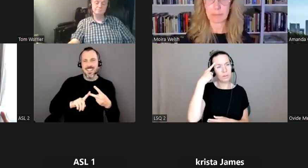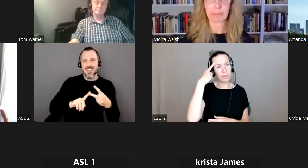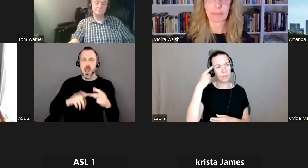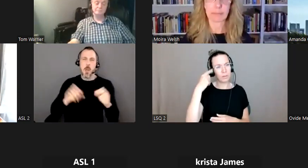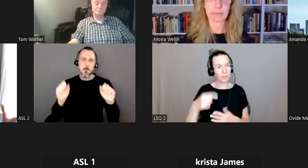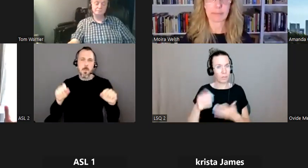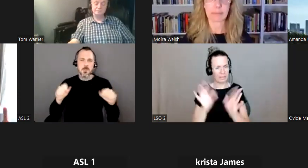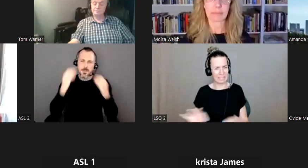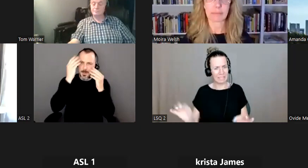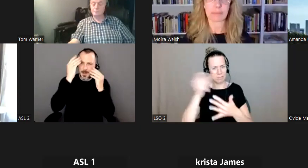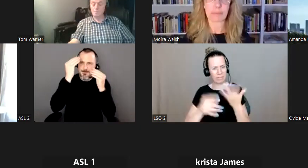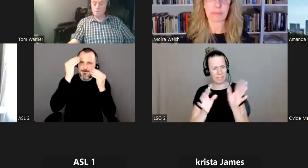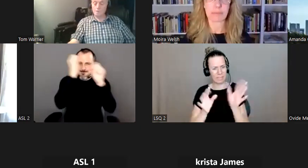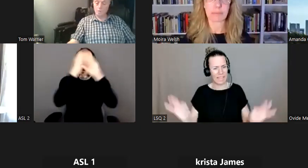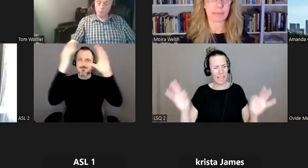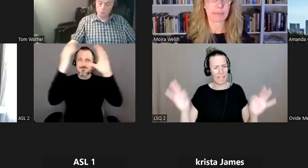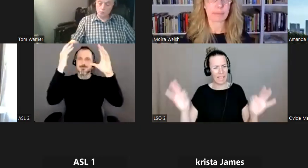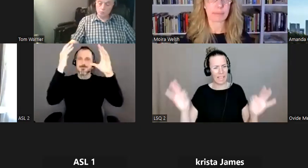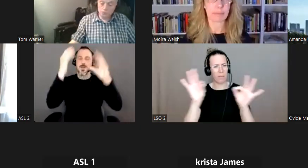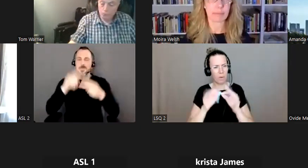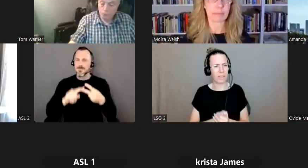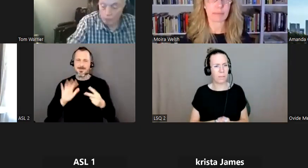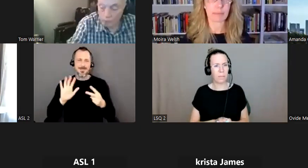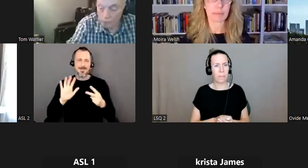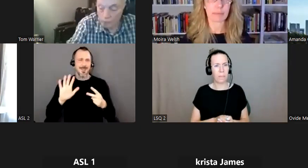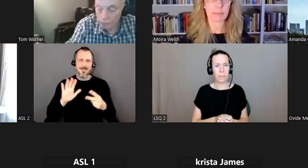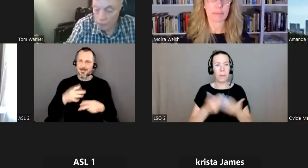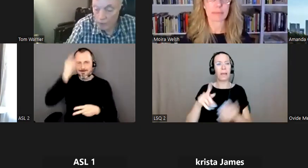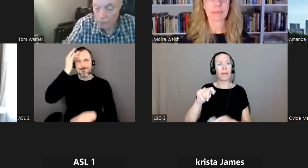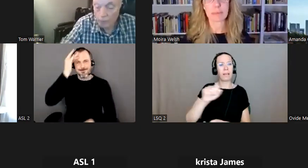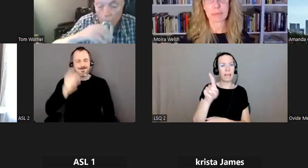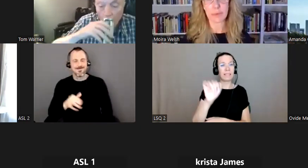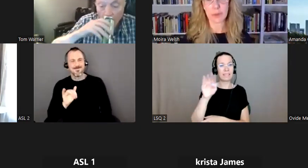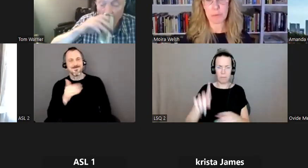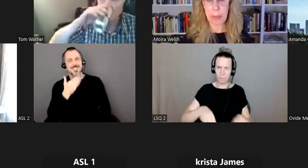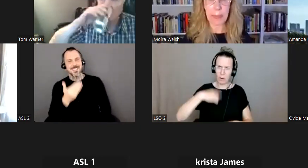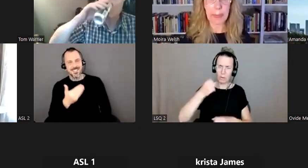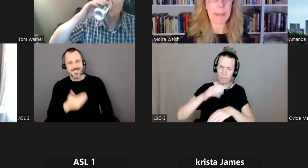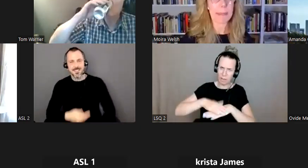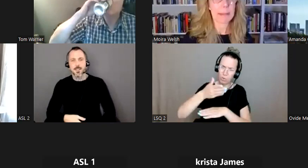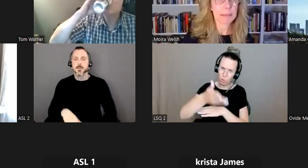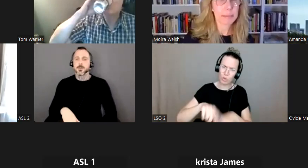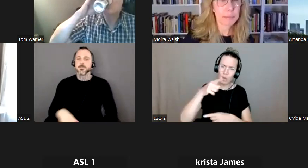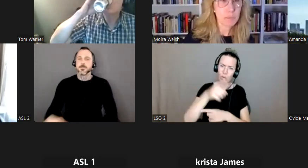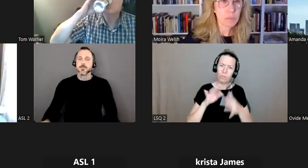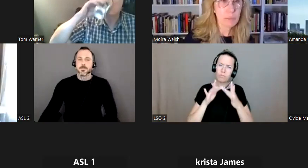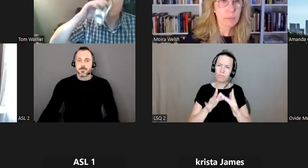been working in the field a long time, and you make that connection between the individual person who needs help right up through